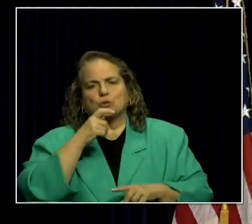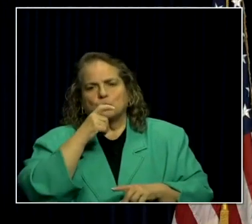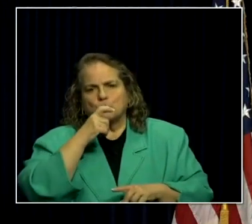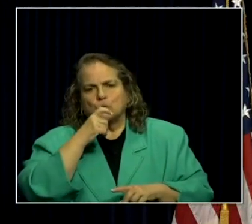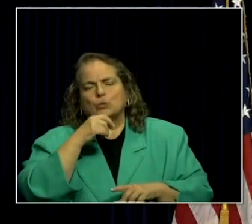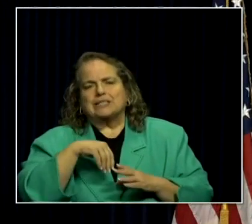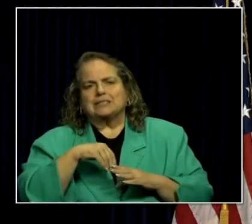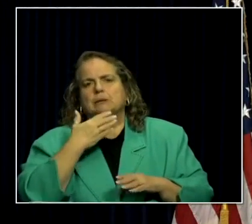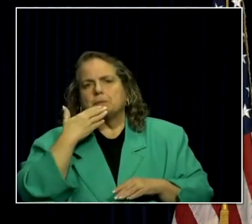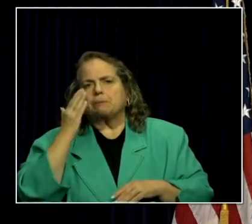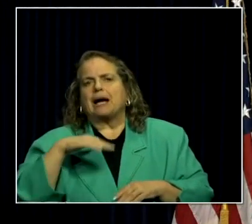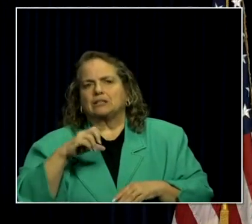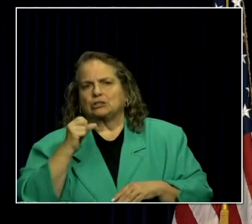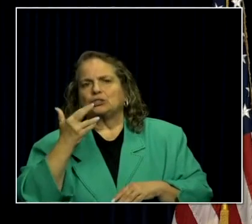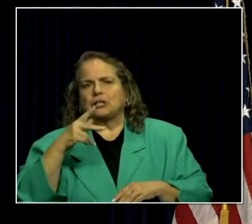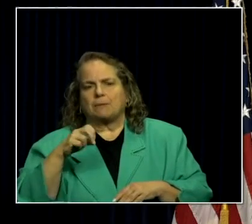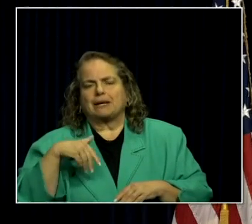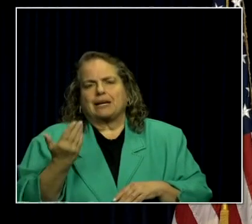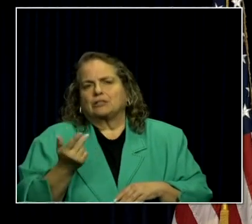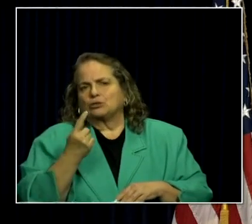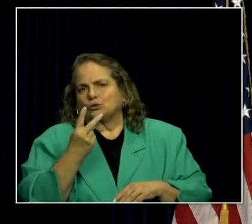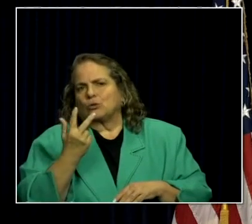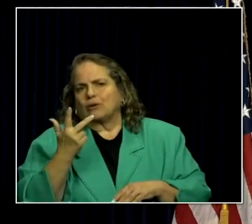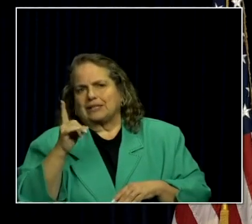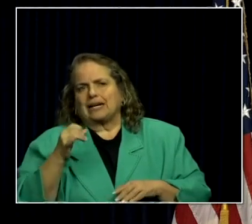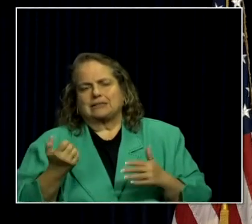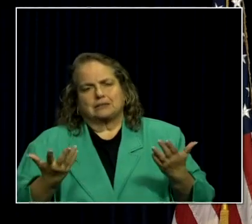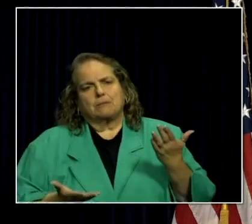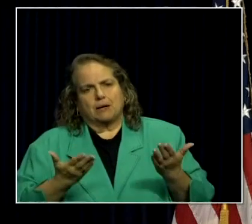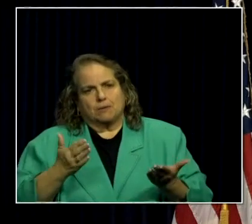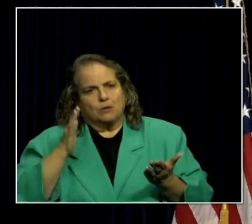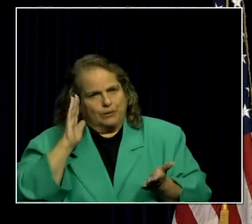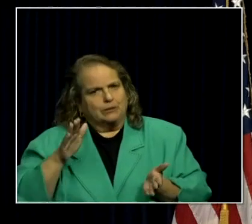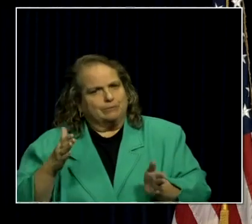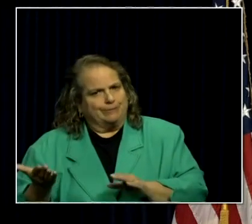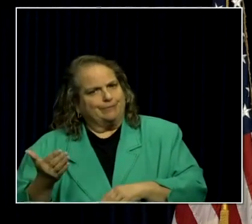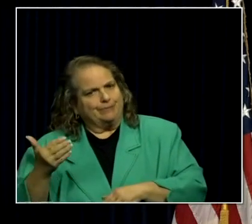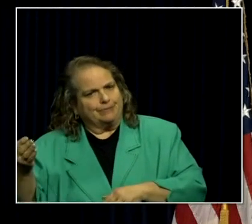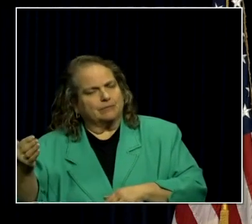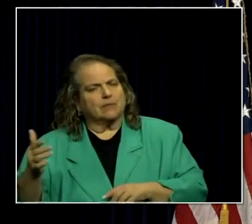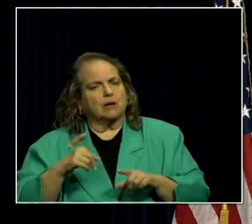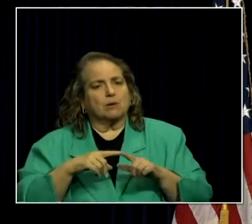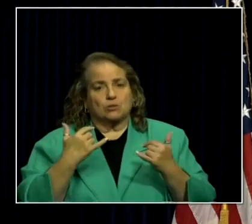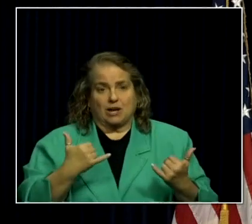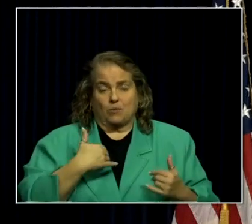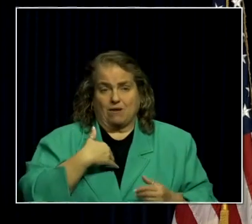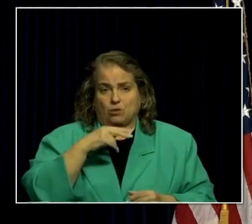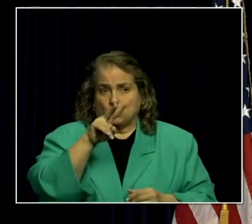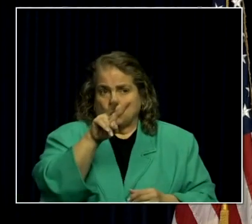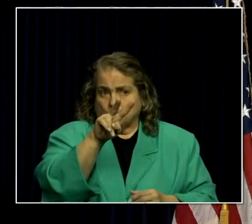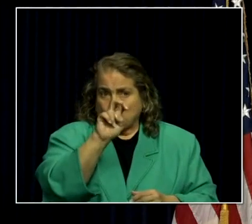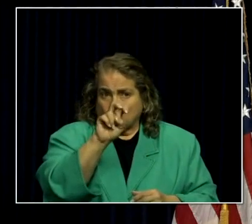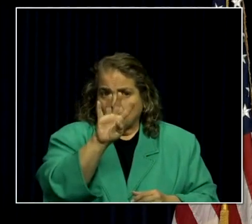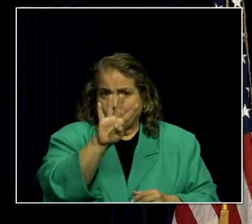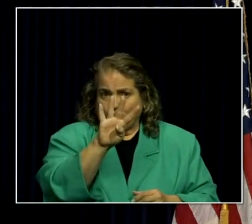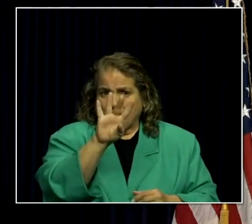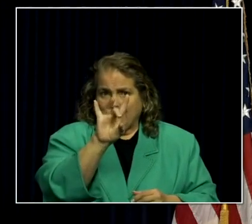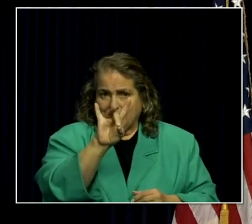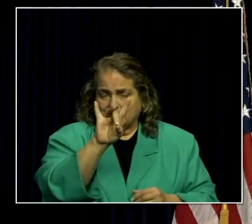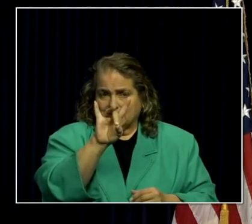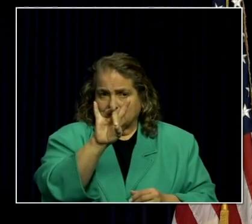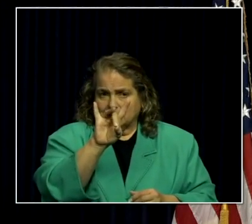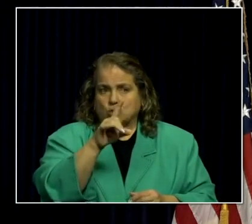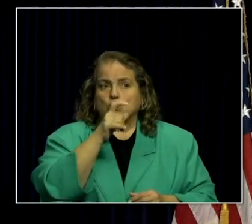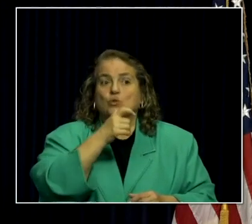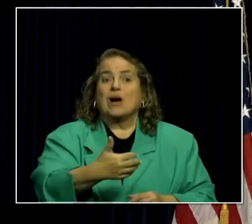days, and we are afraid we may lose. So as of today, we believe we have 248 positive